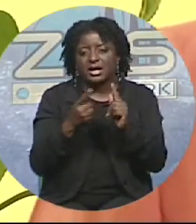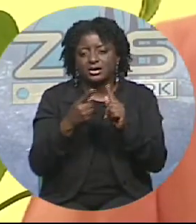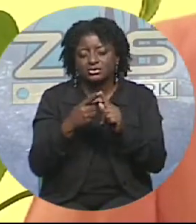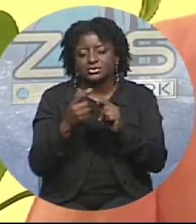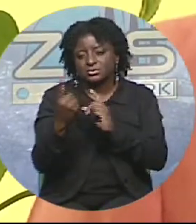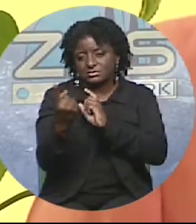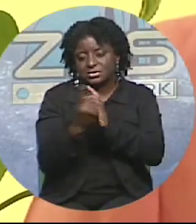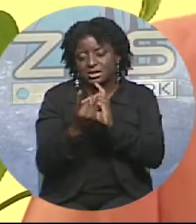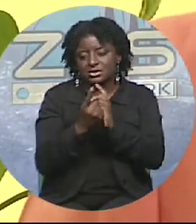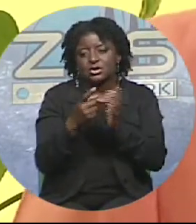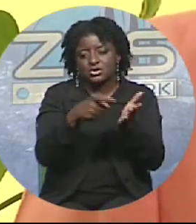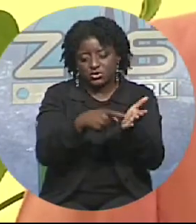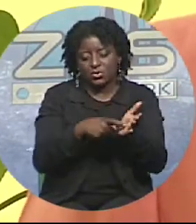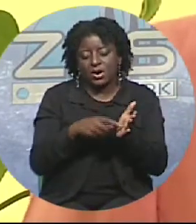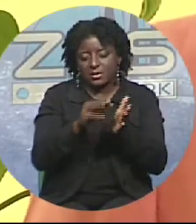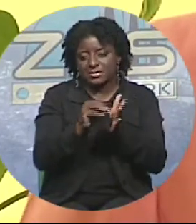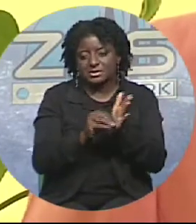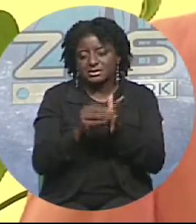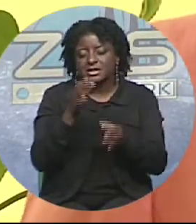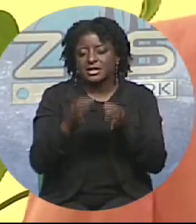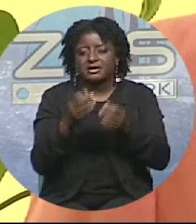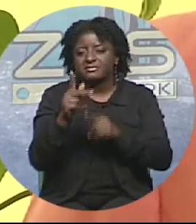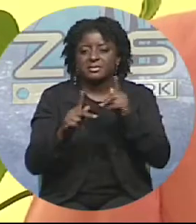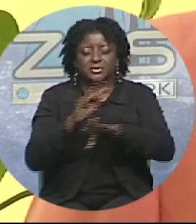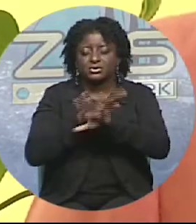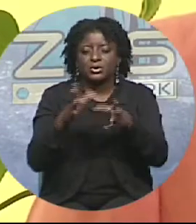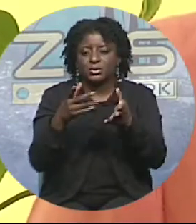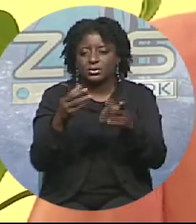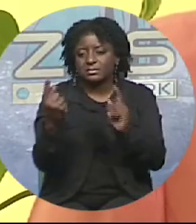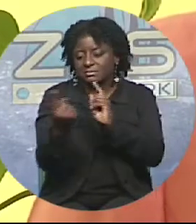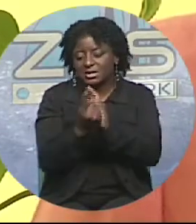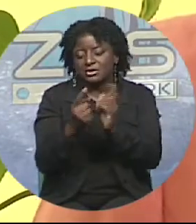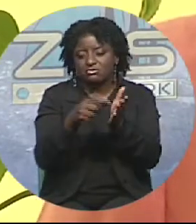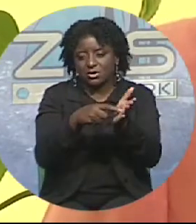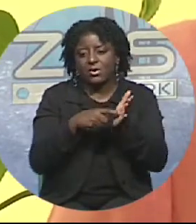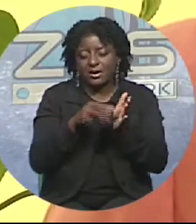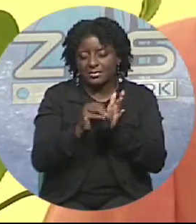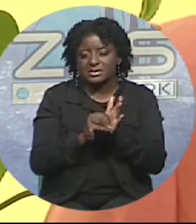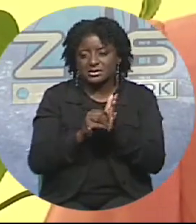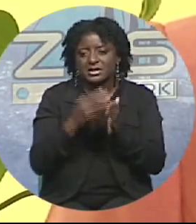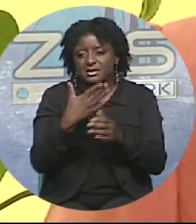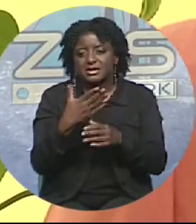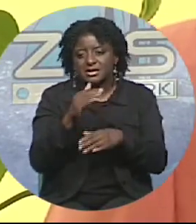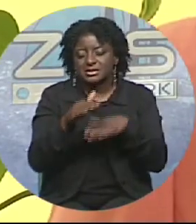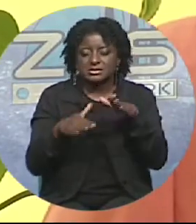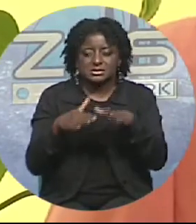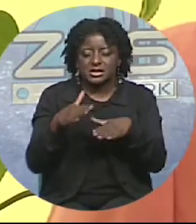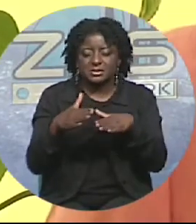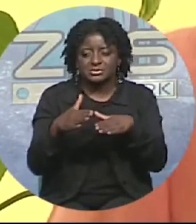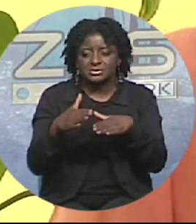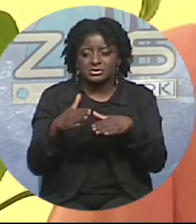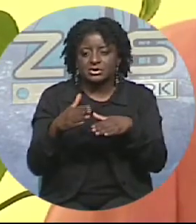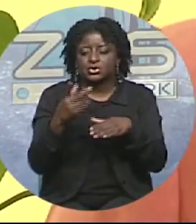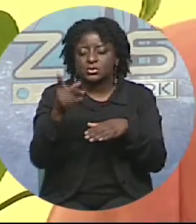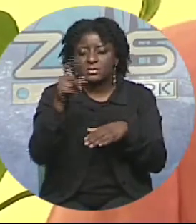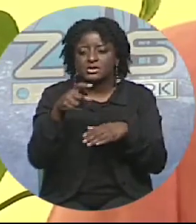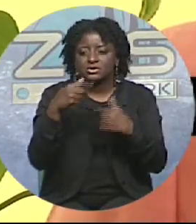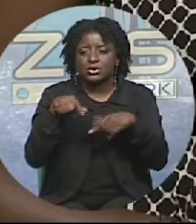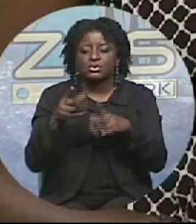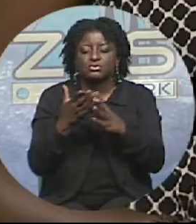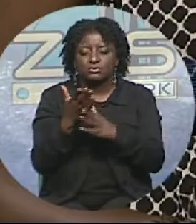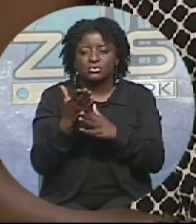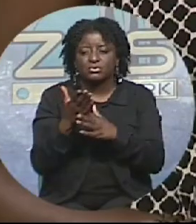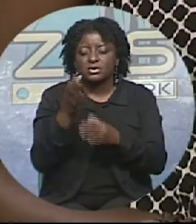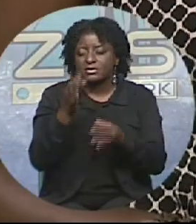then there is a series of steps we will go through. And the last step, of course, is they won't get the payment for the